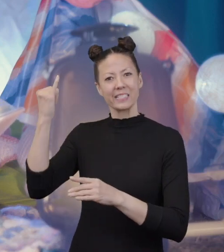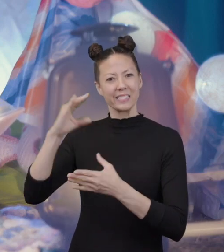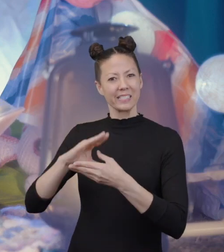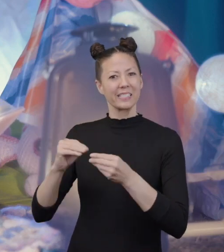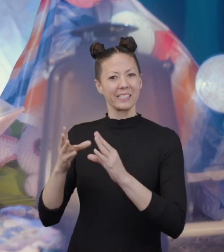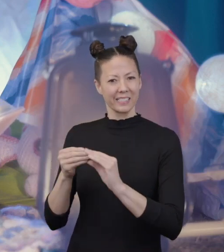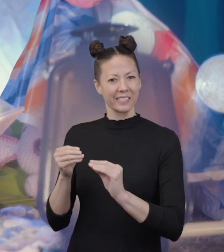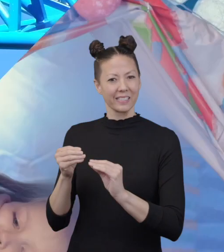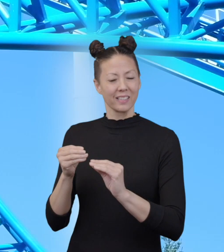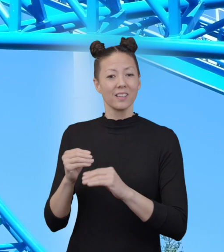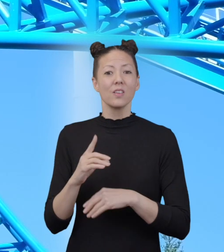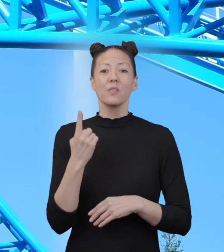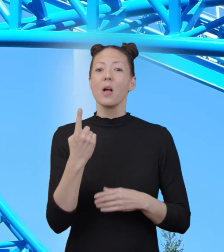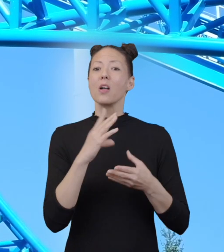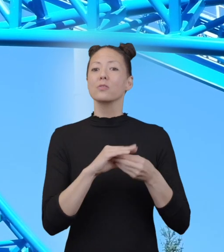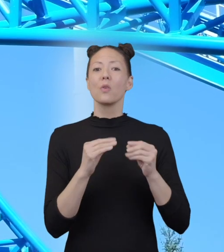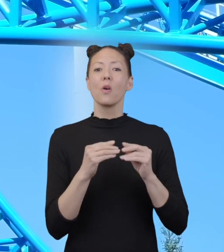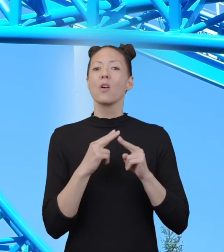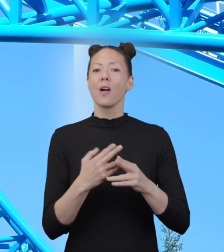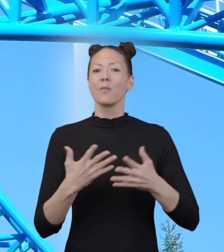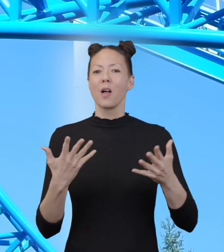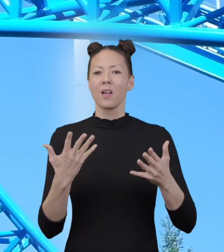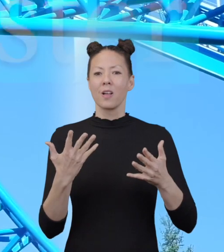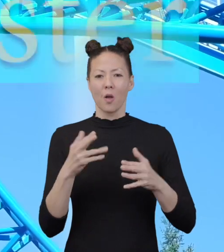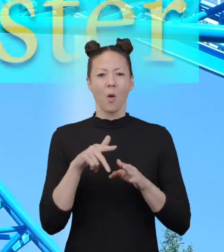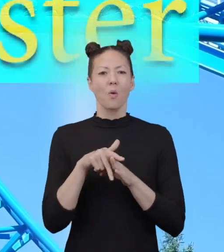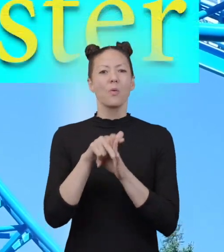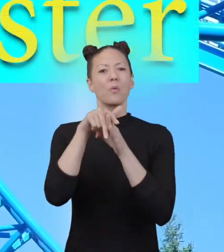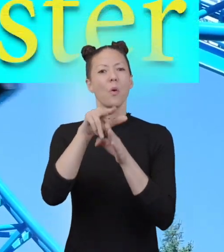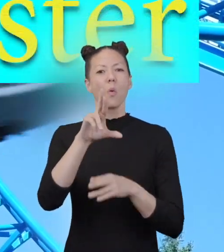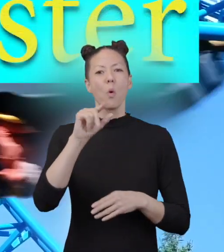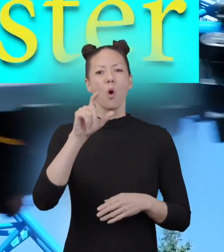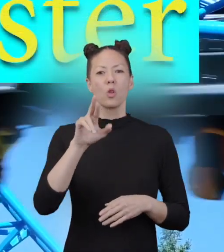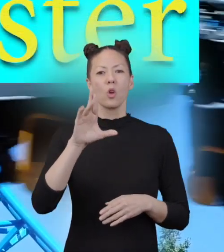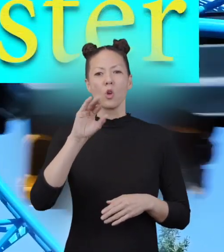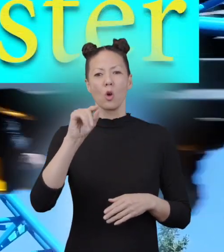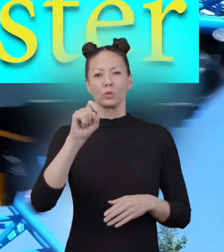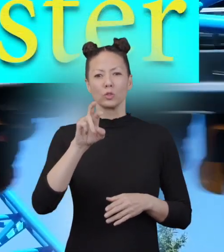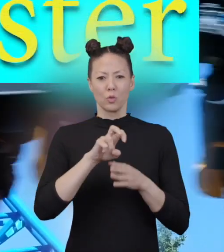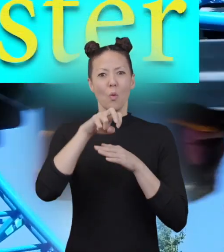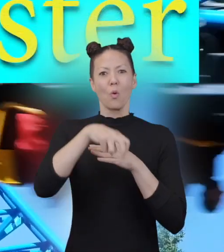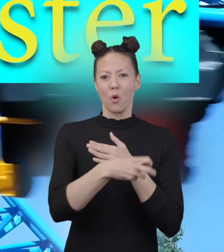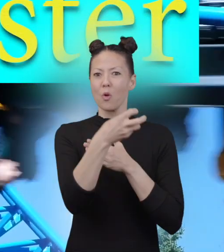idea. Story 1 is called Roller Coaster.